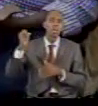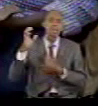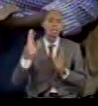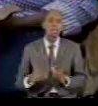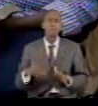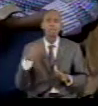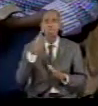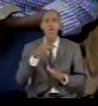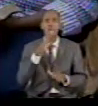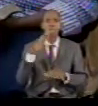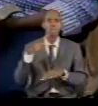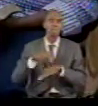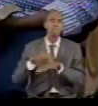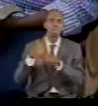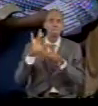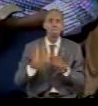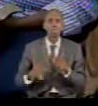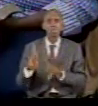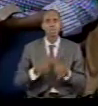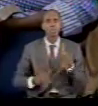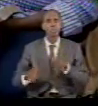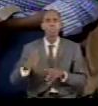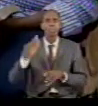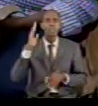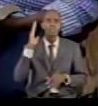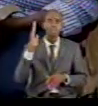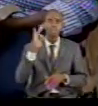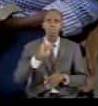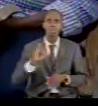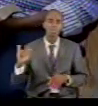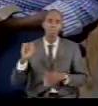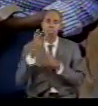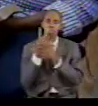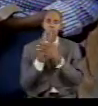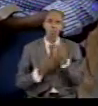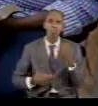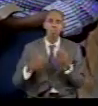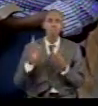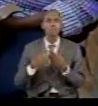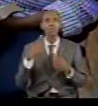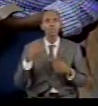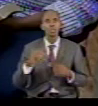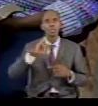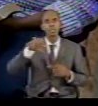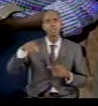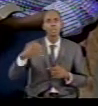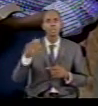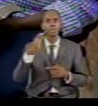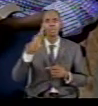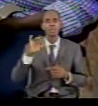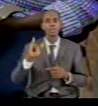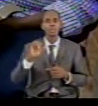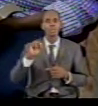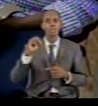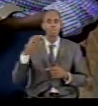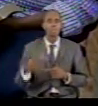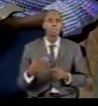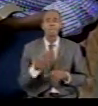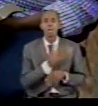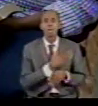Gentiles, heathens, testifying both to the Jews and also to the